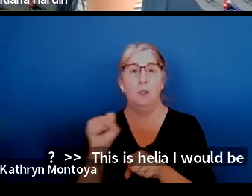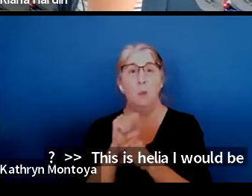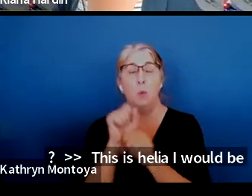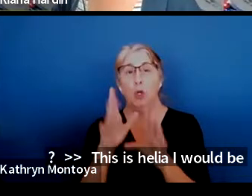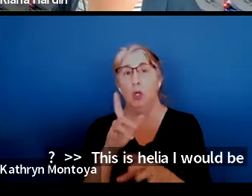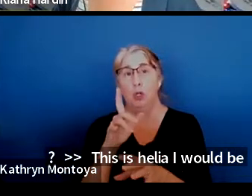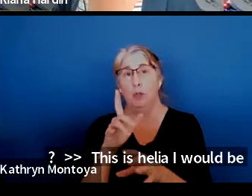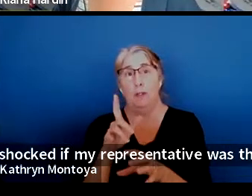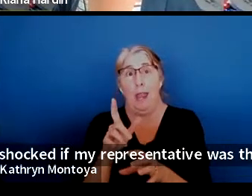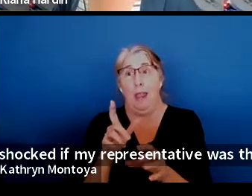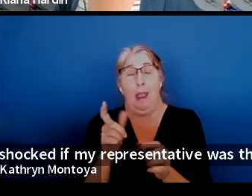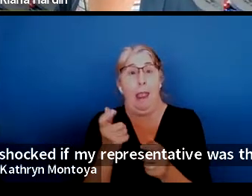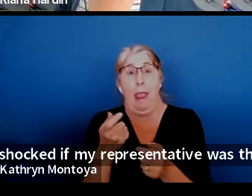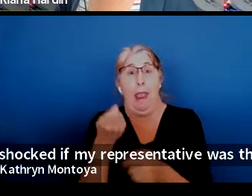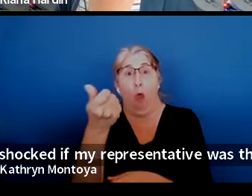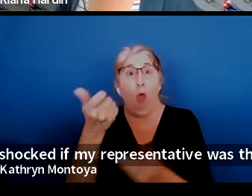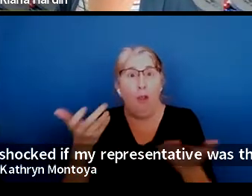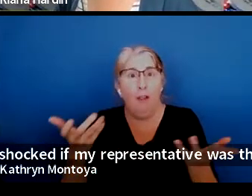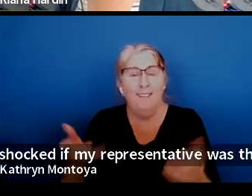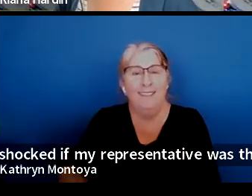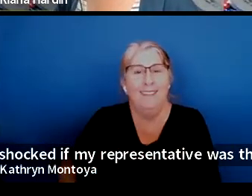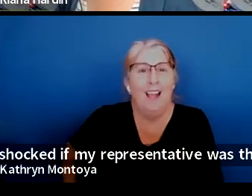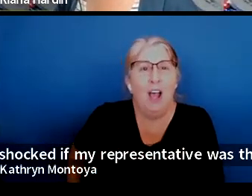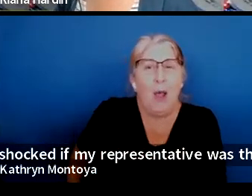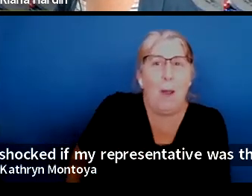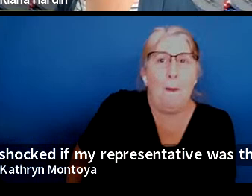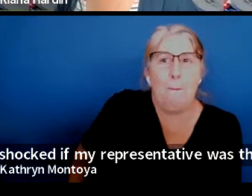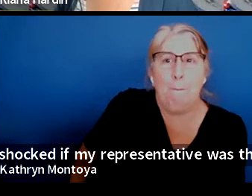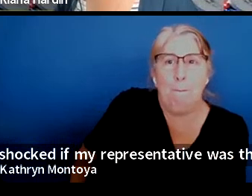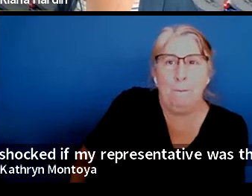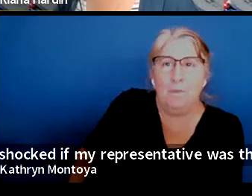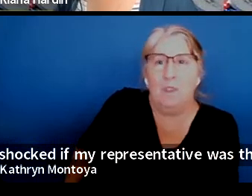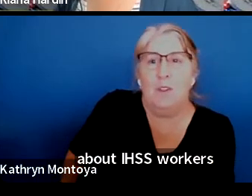period. But that's